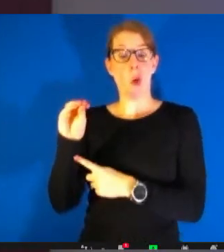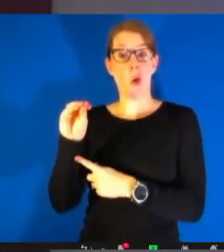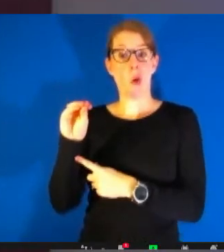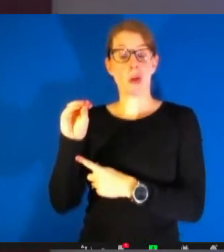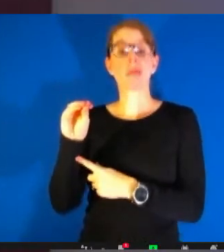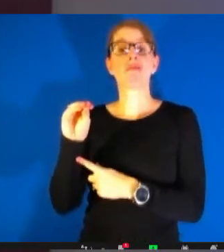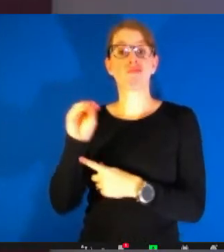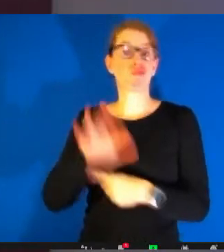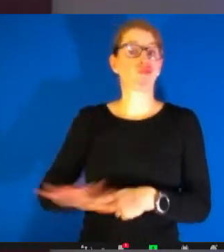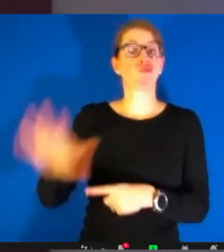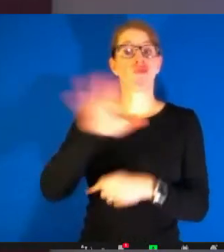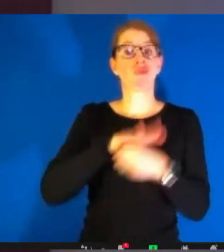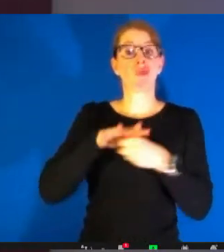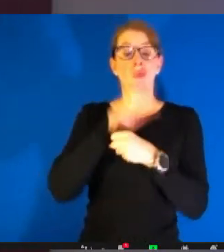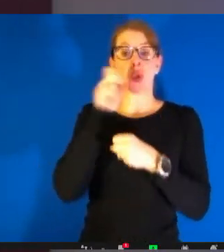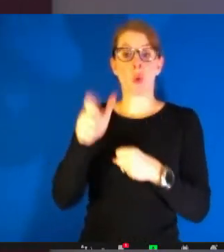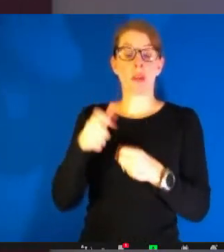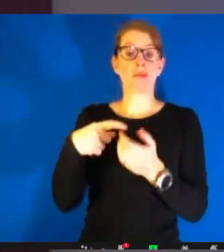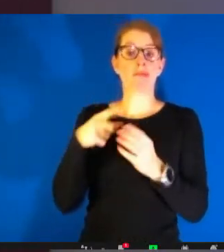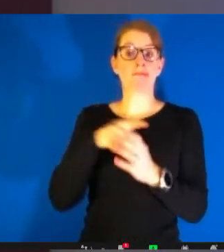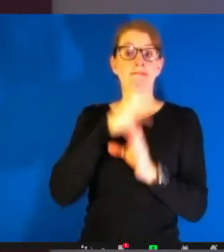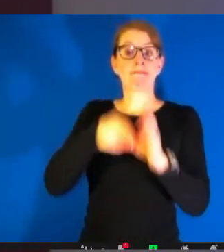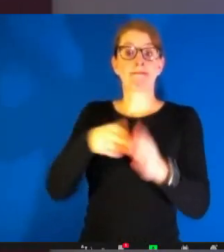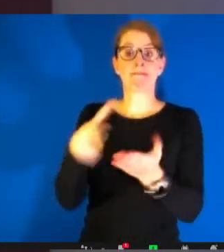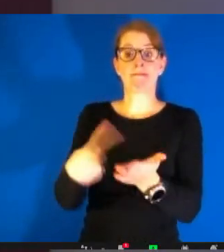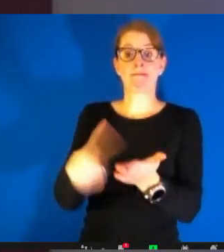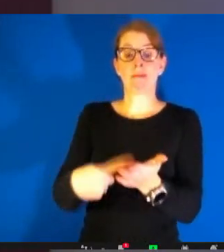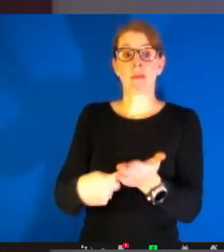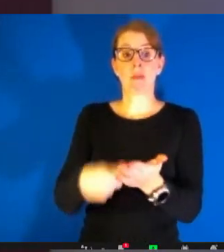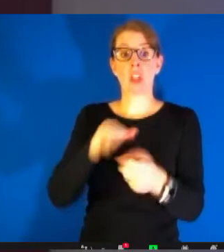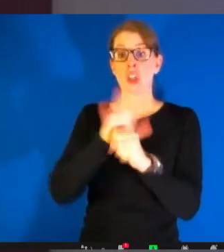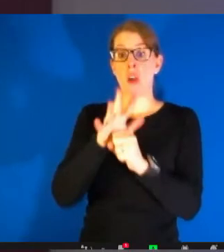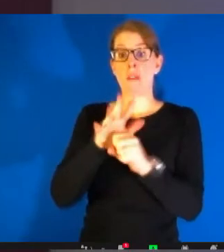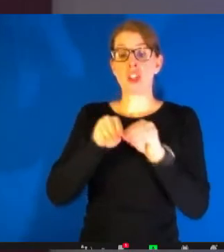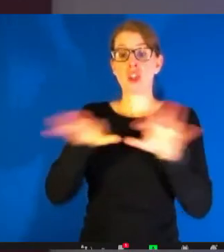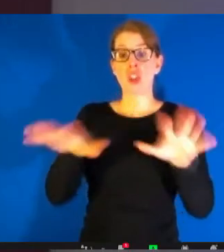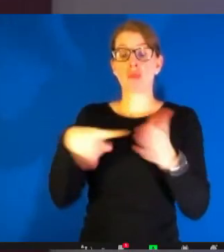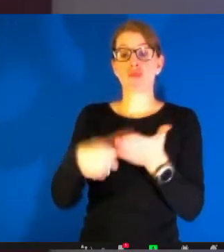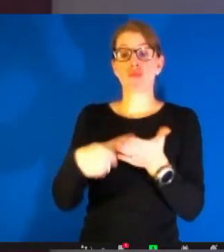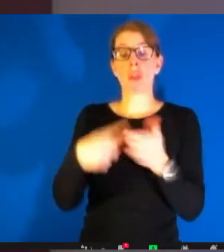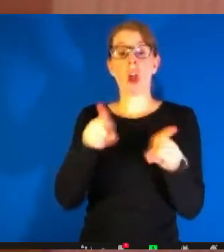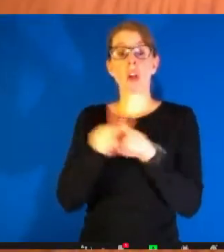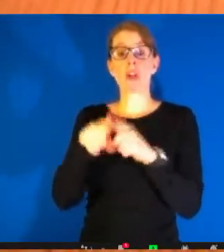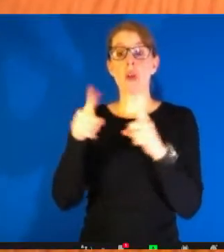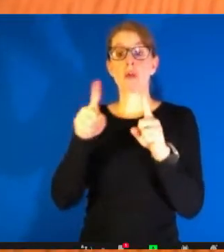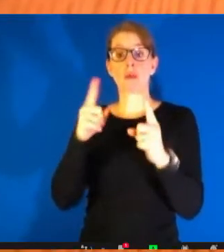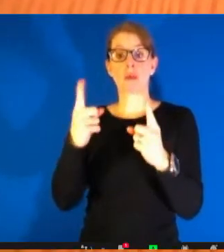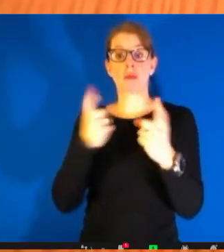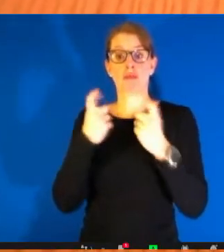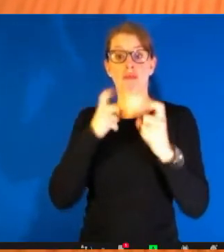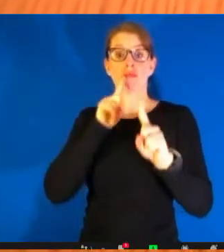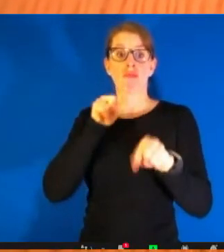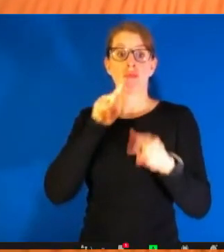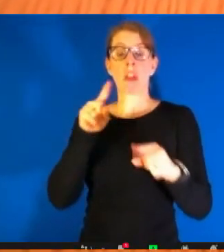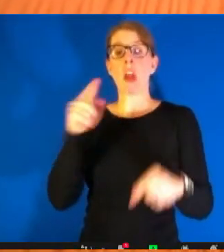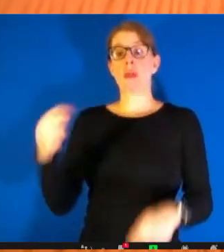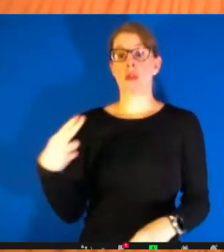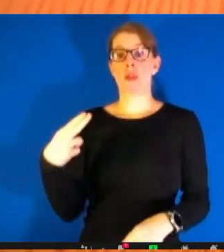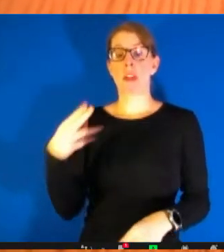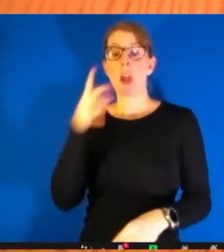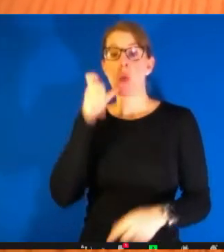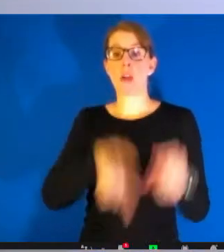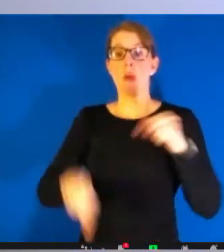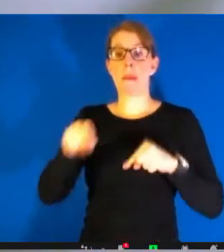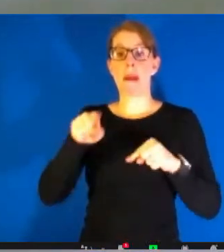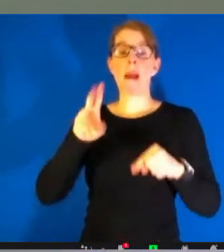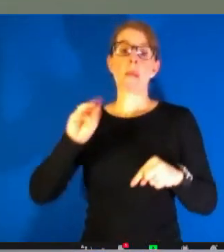will bring us the very latest on the COVID surge and be here to answer your questions tomorrow. And coming up Thursday, we're going to go back to the morgue. After